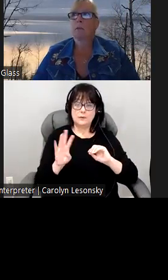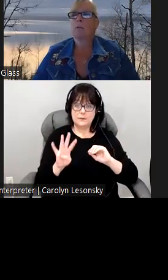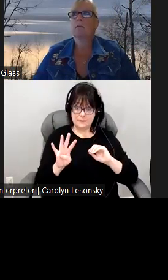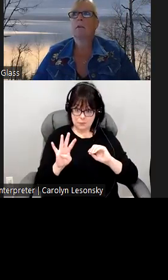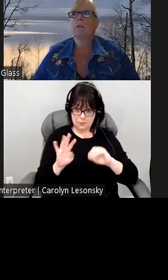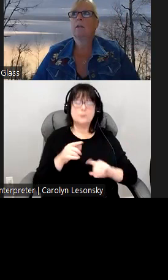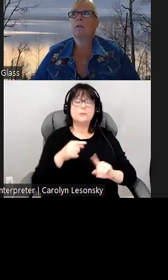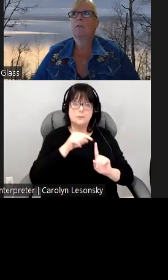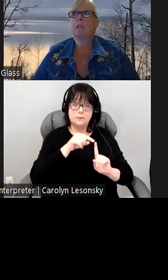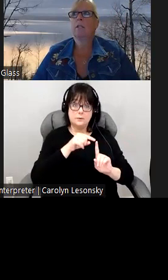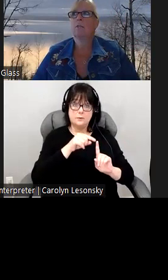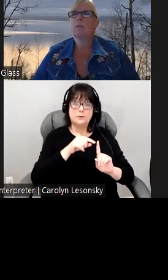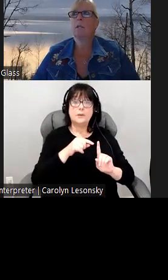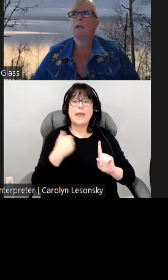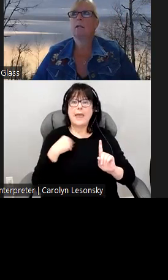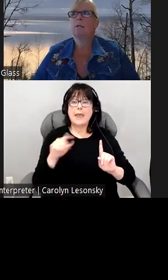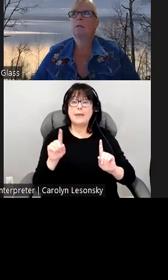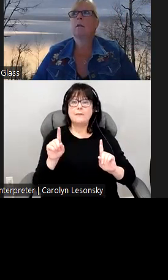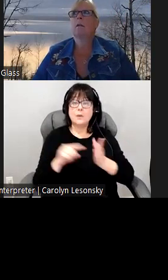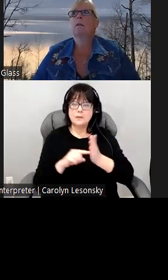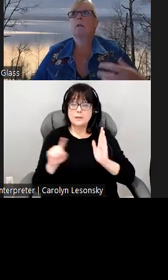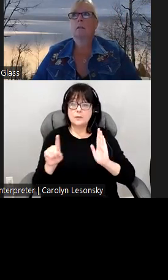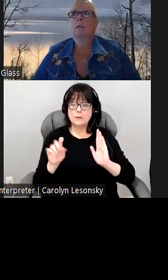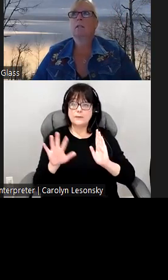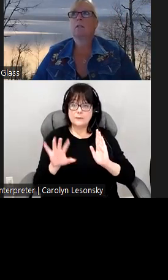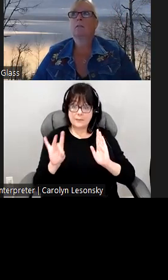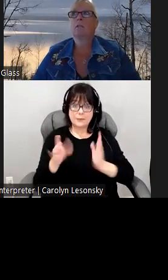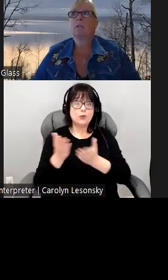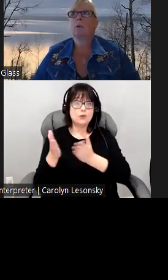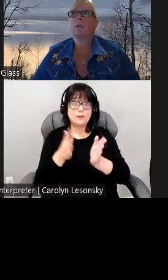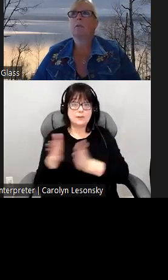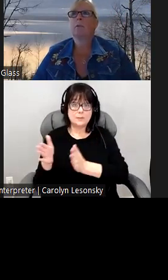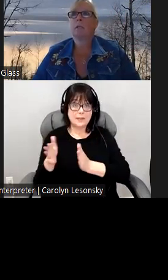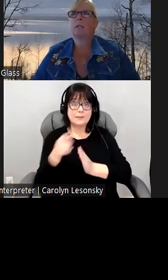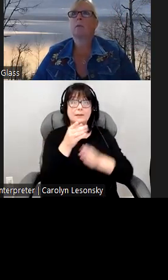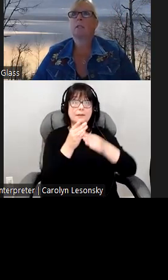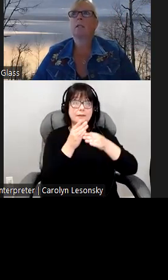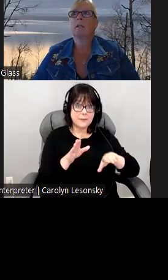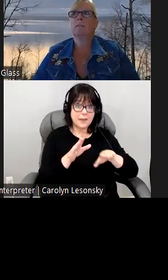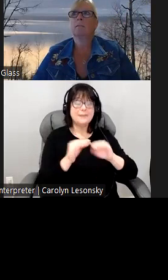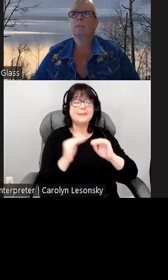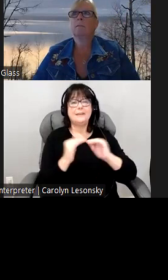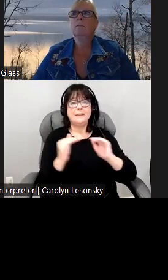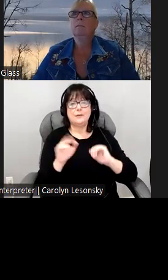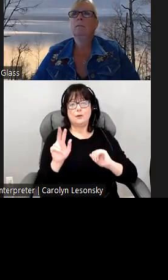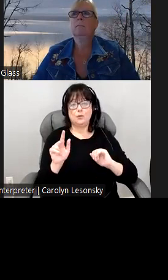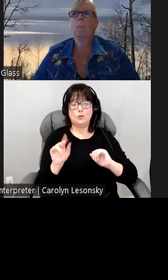out of a total of 1,158 service plans. That gives us the 23% that we see here.